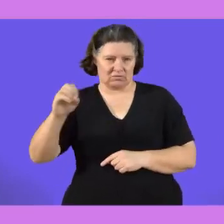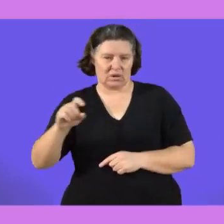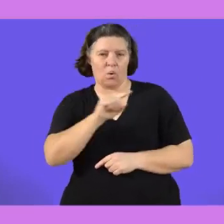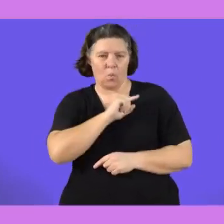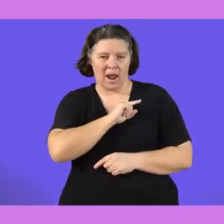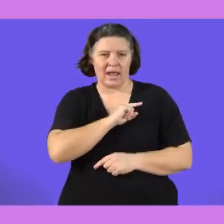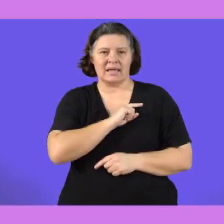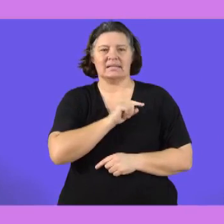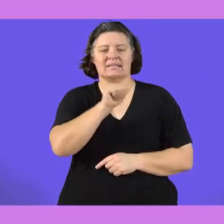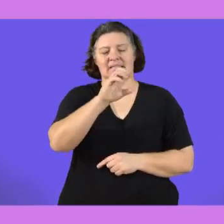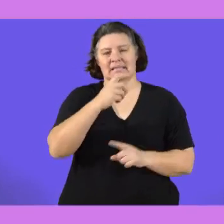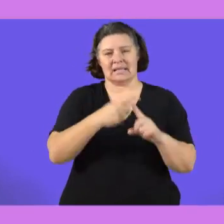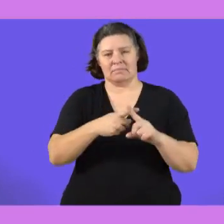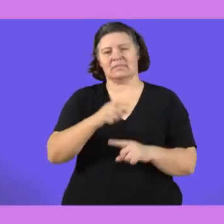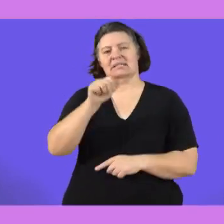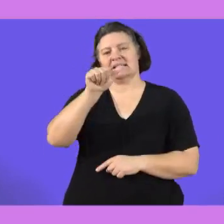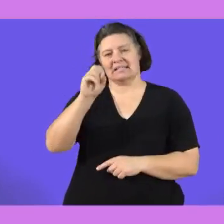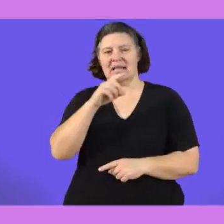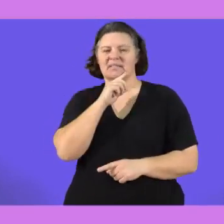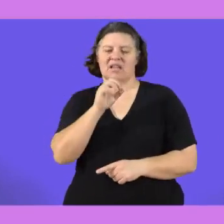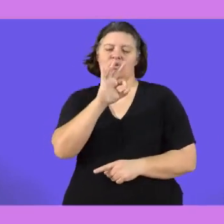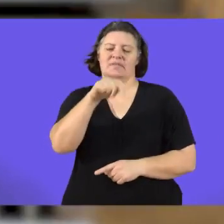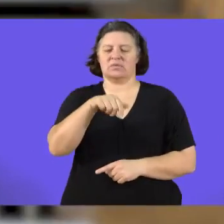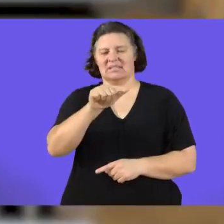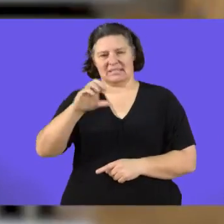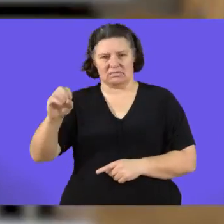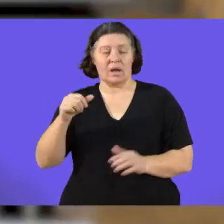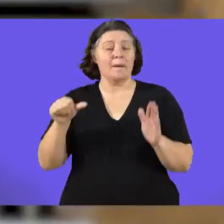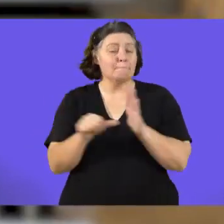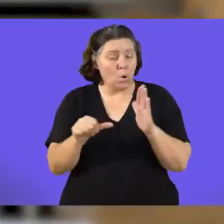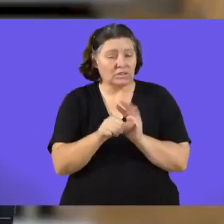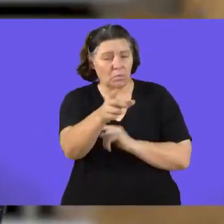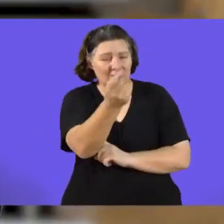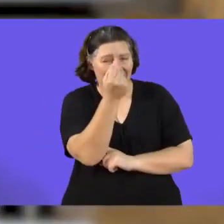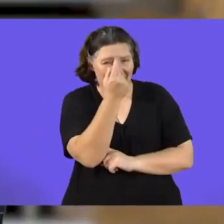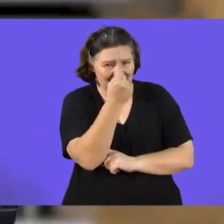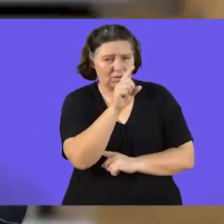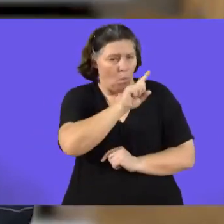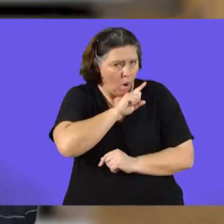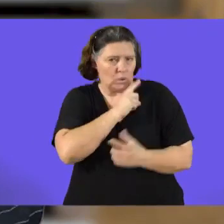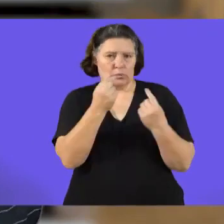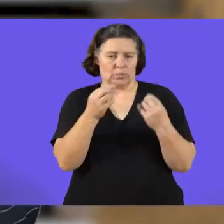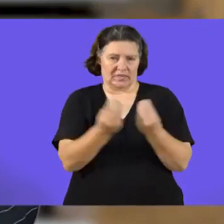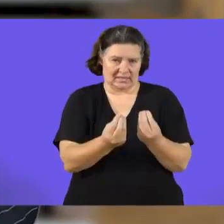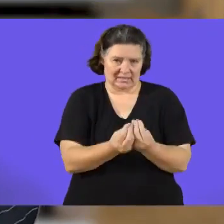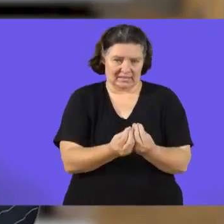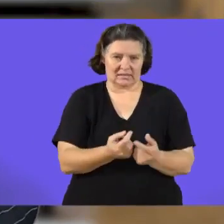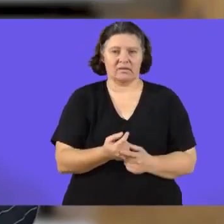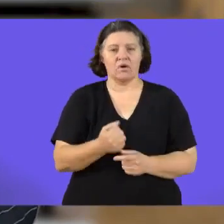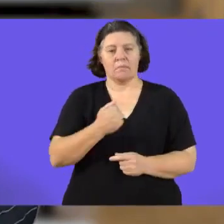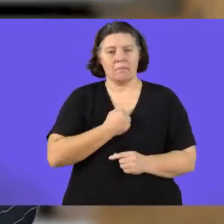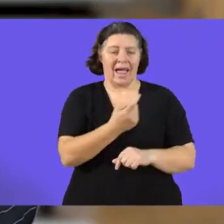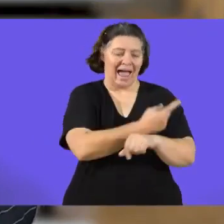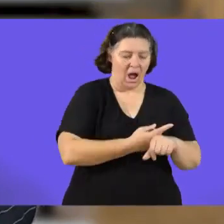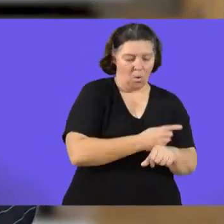matter, because it's 60 times 60 will give you that 3,600. But it's always important to understand why we're doing certain things. So